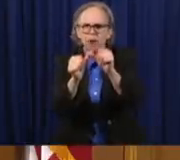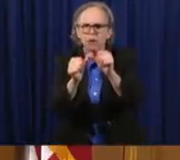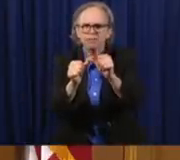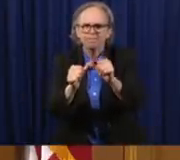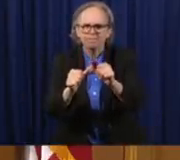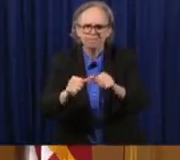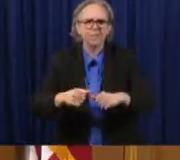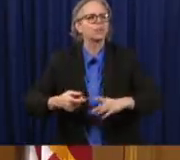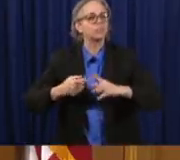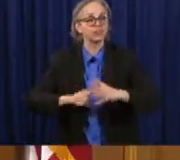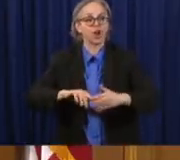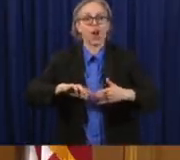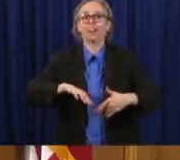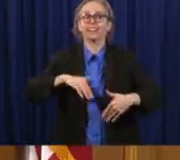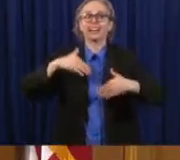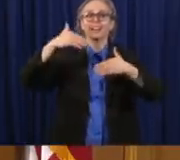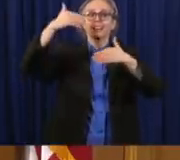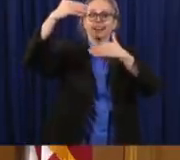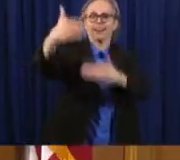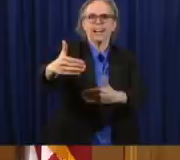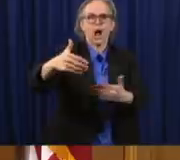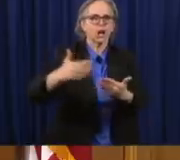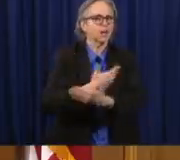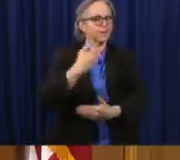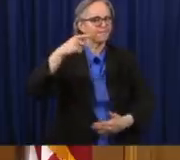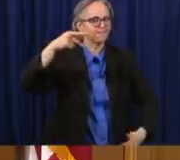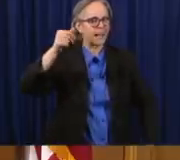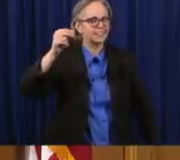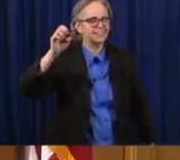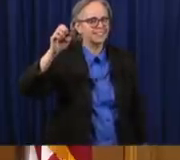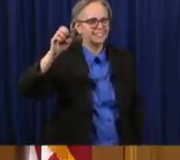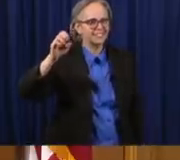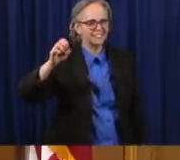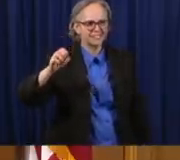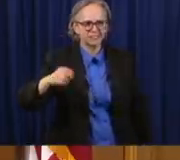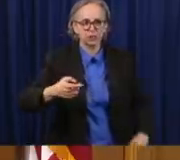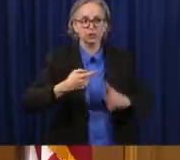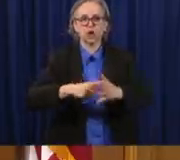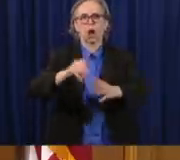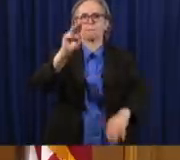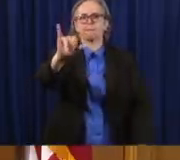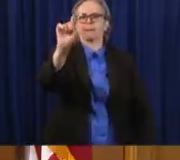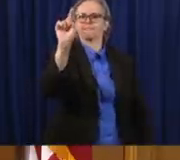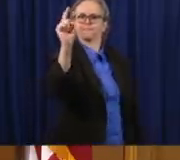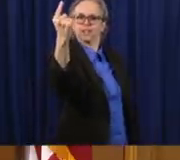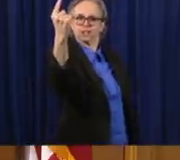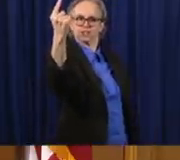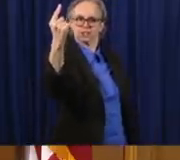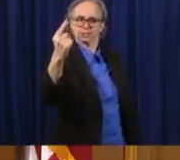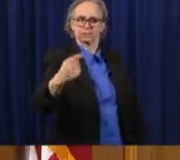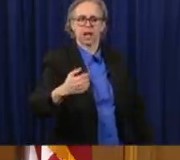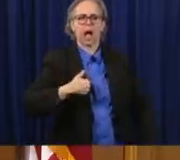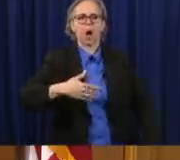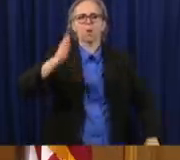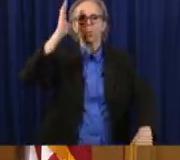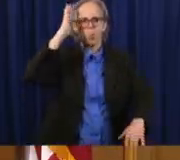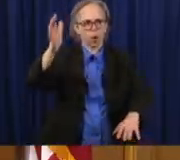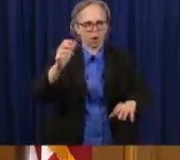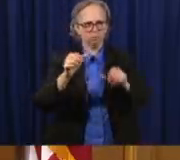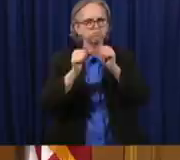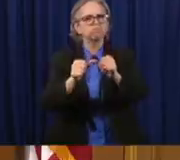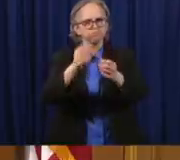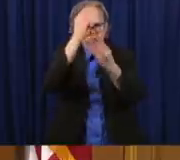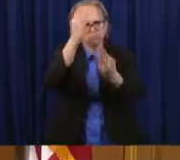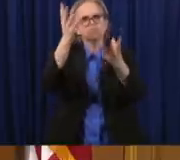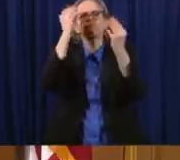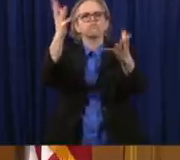phase as we get ready to start it on May 1st. And I will be continuing to report to you as we know